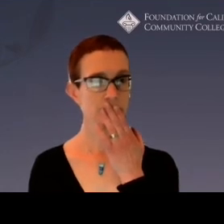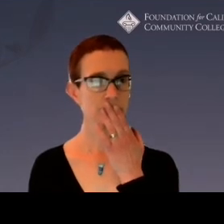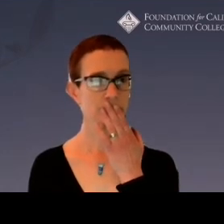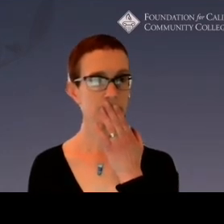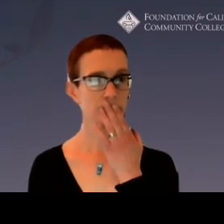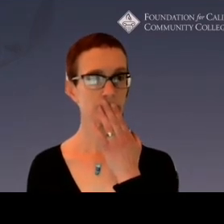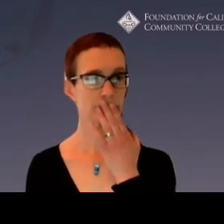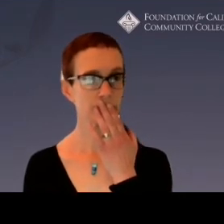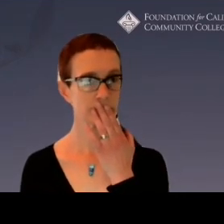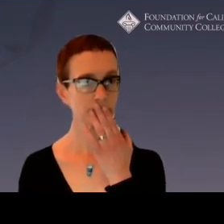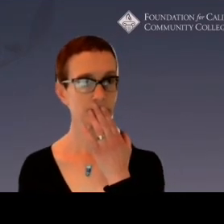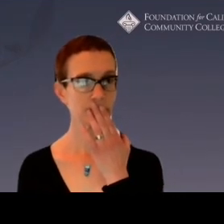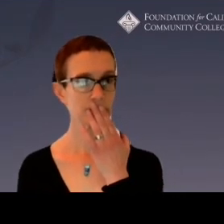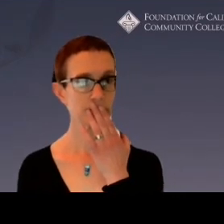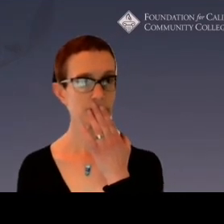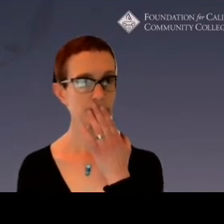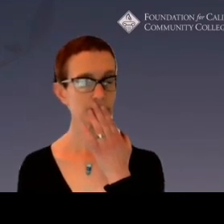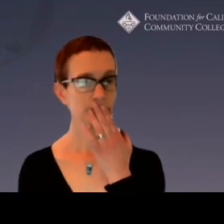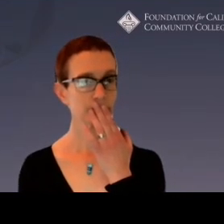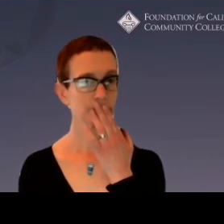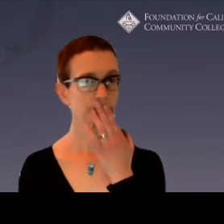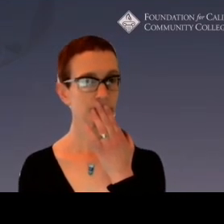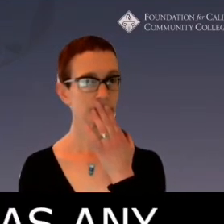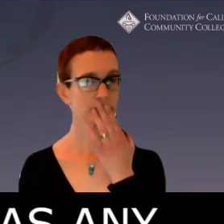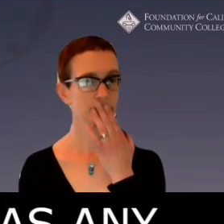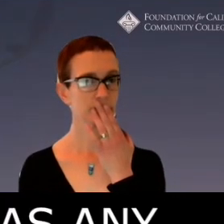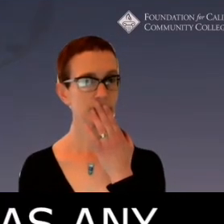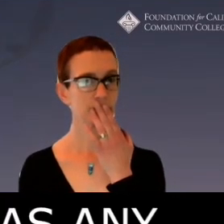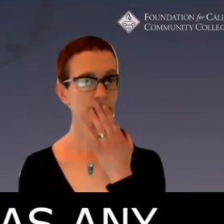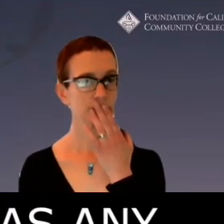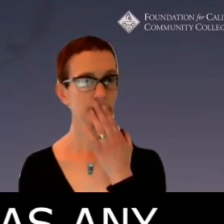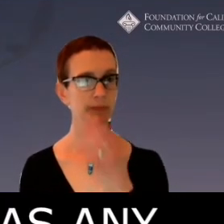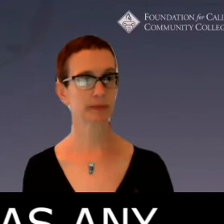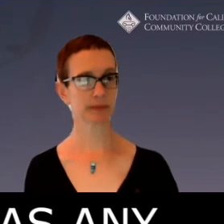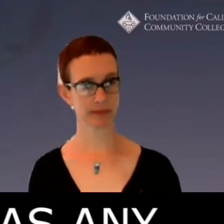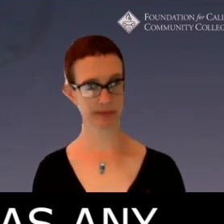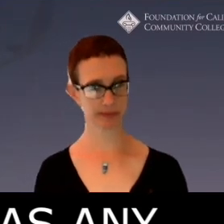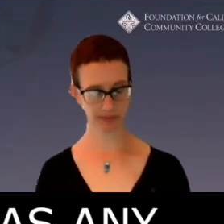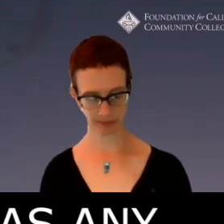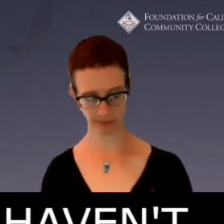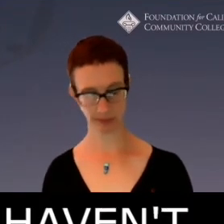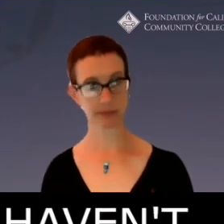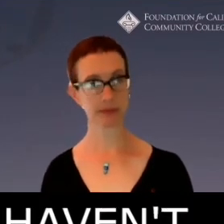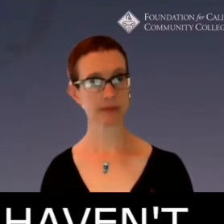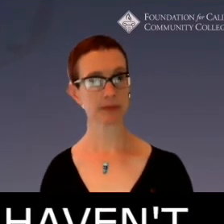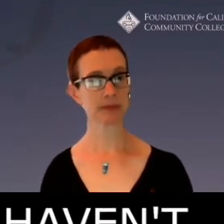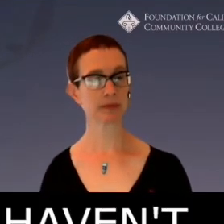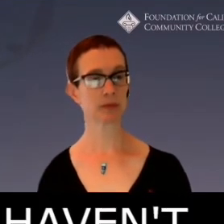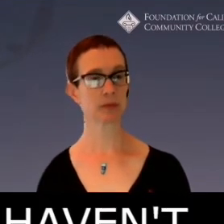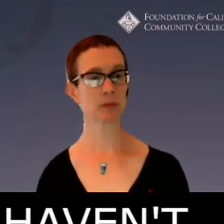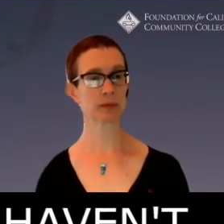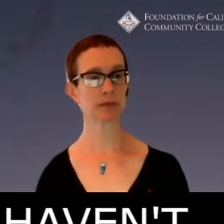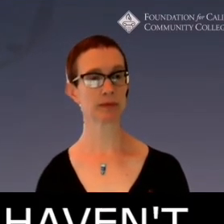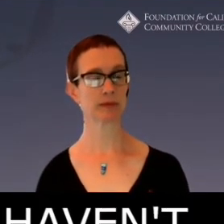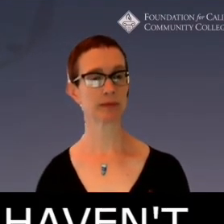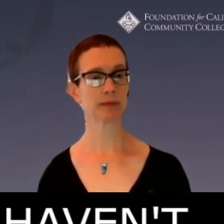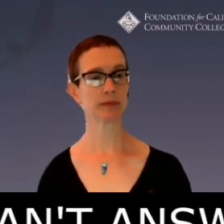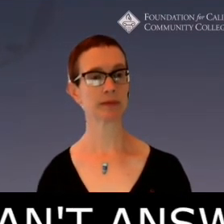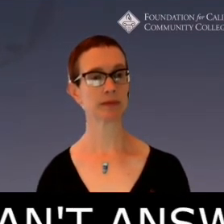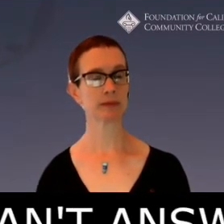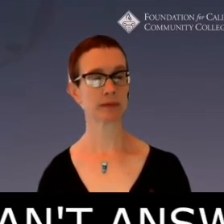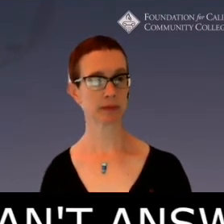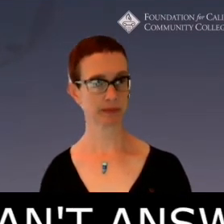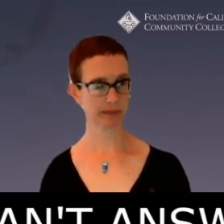Ben has any thoughts about that. We haven't considered that, so we can't answer that question